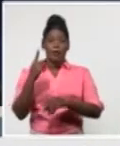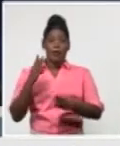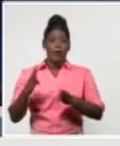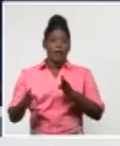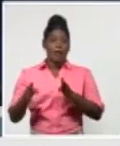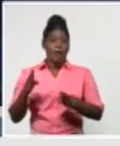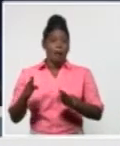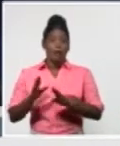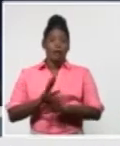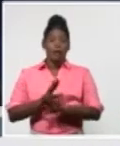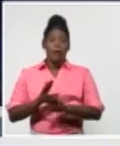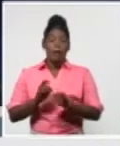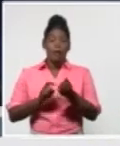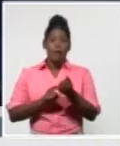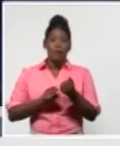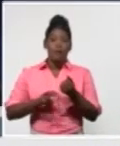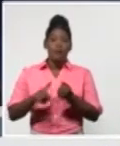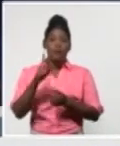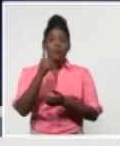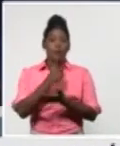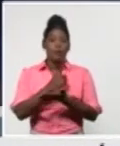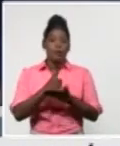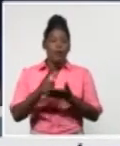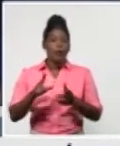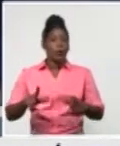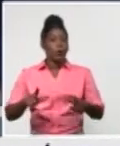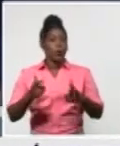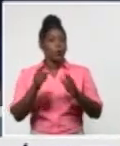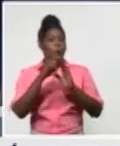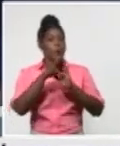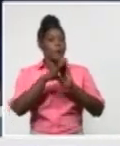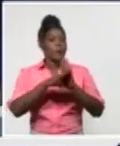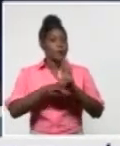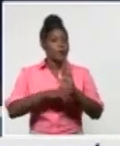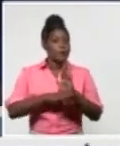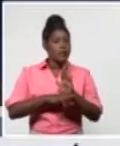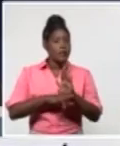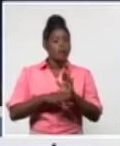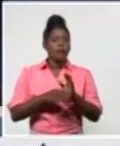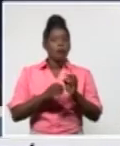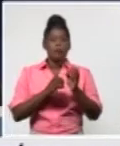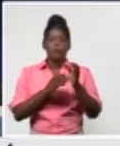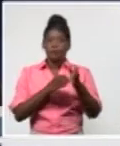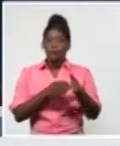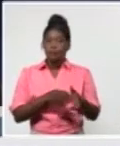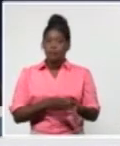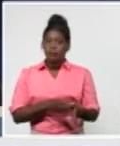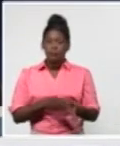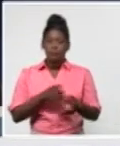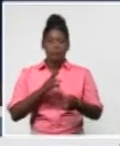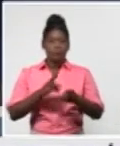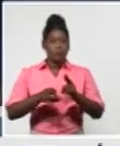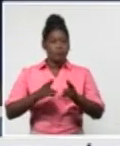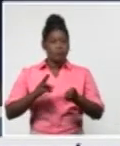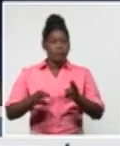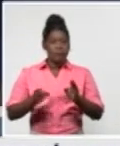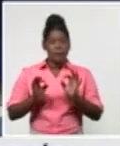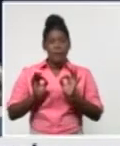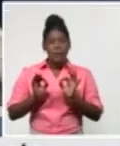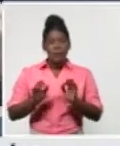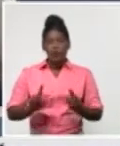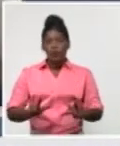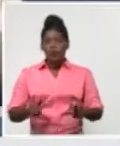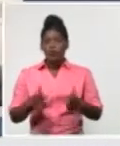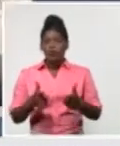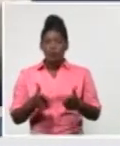in which the province of Havana had been complying with the indicators that have been